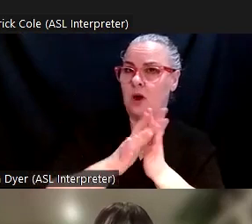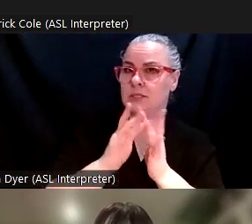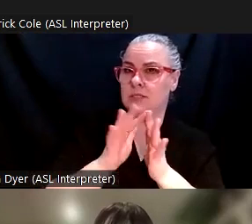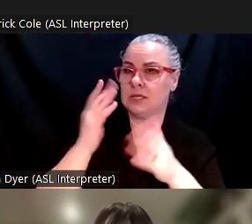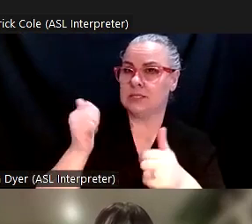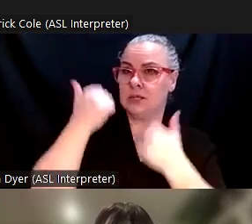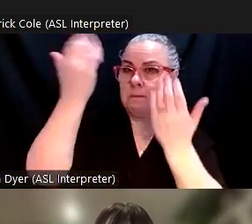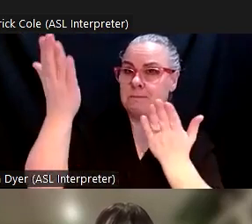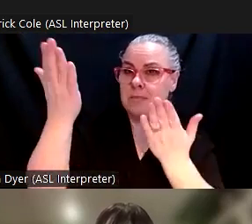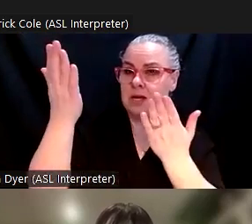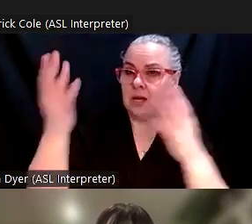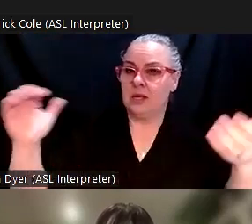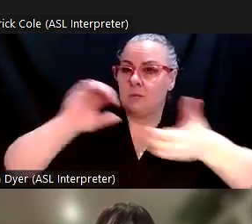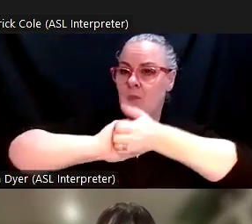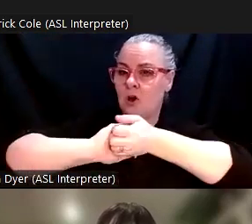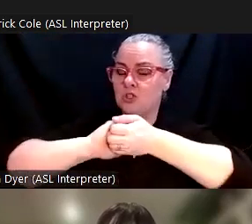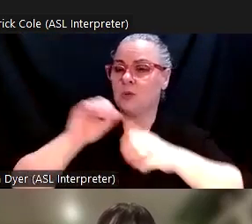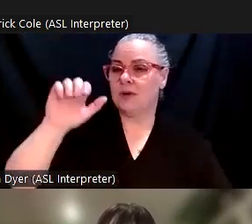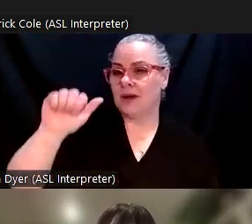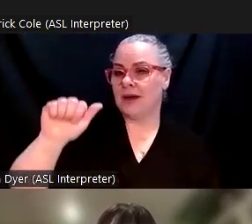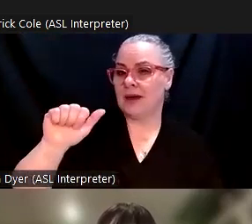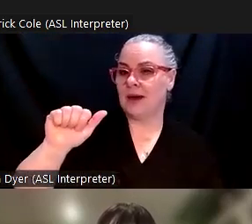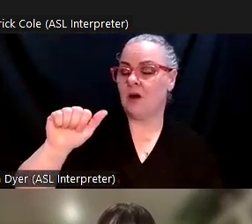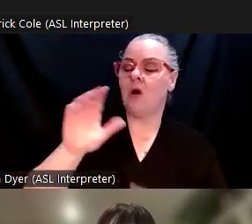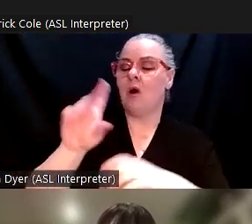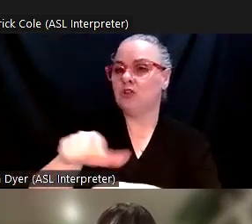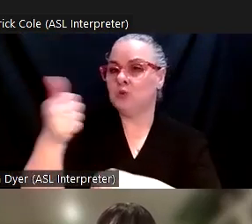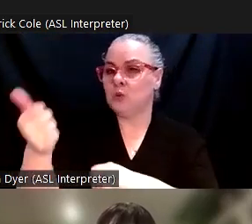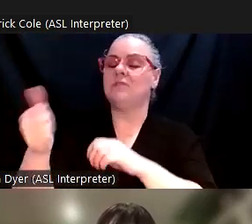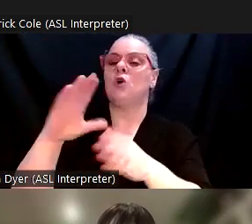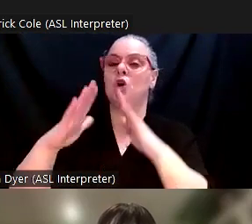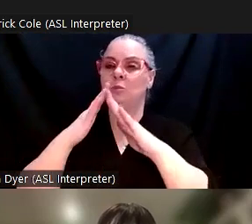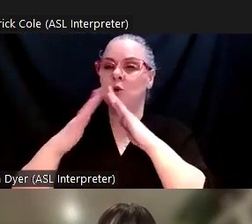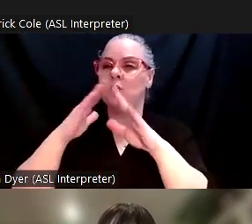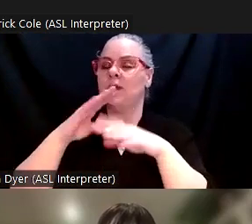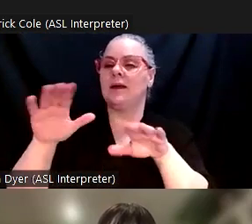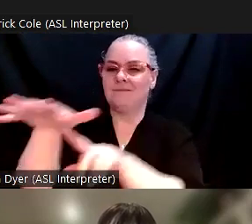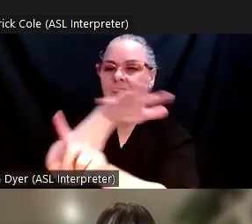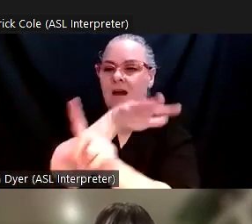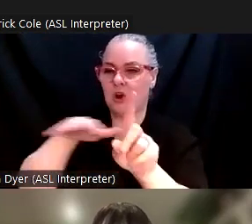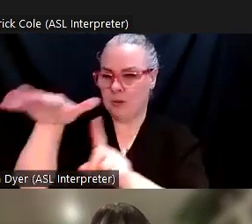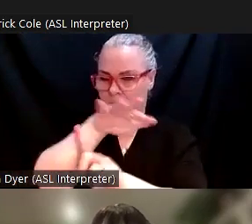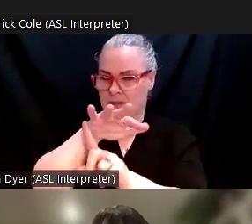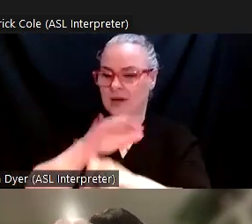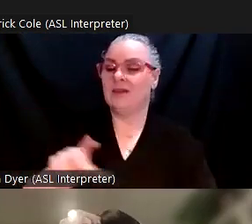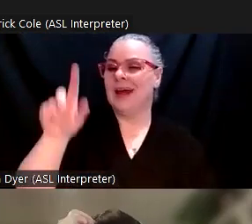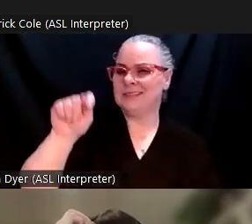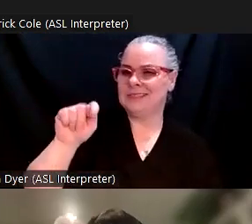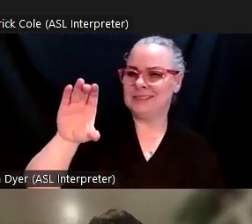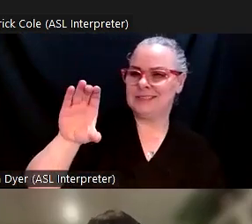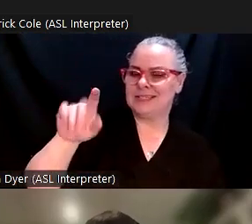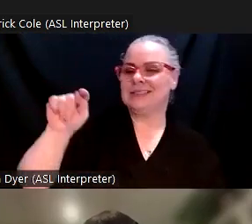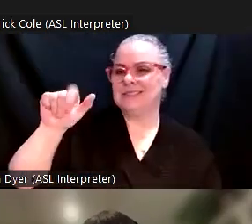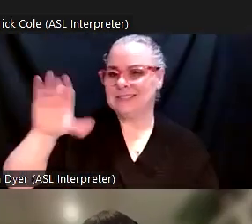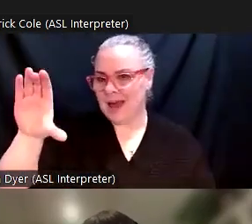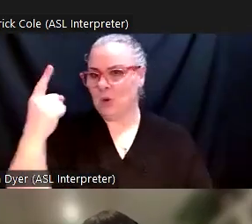submitted in partnership with ACE, Alternatives for Community and Environment. And then there's this TIC-TAC one that